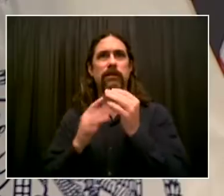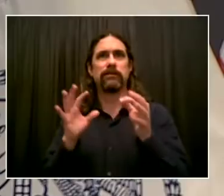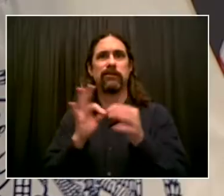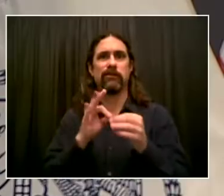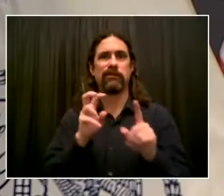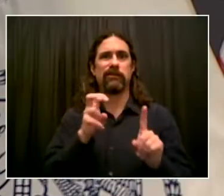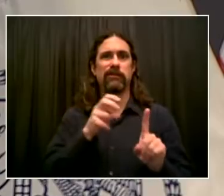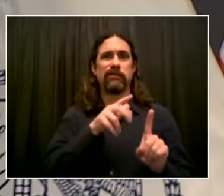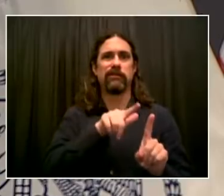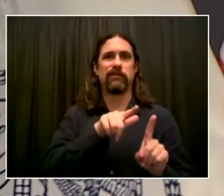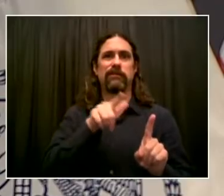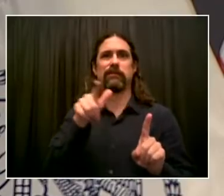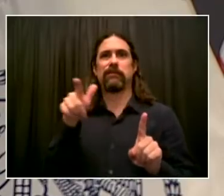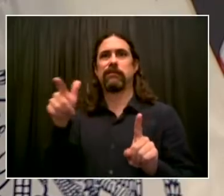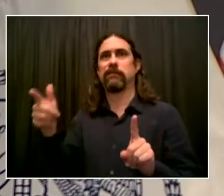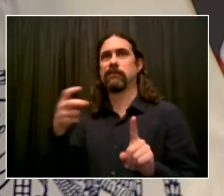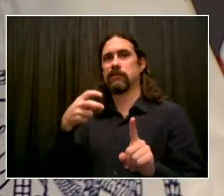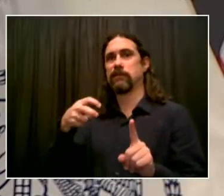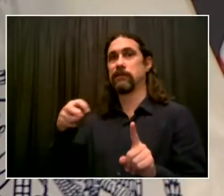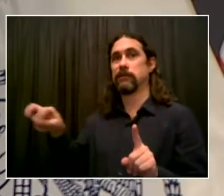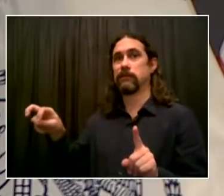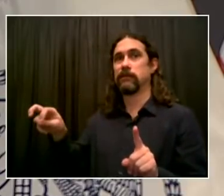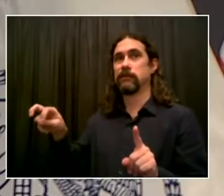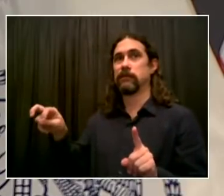If we don't have him, we will come back.